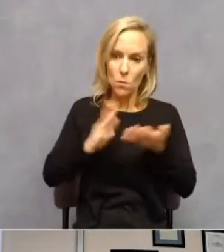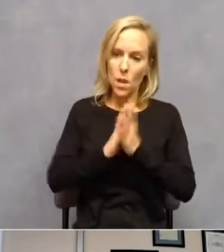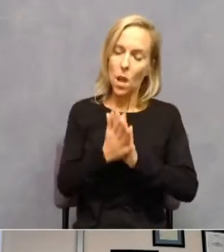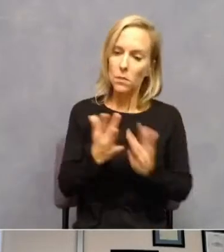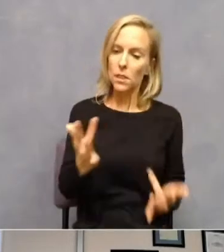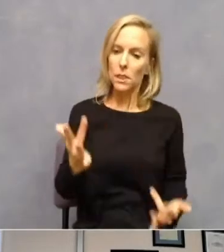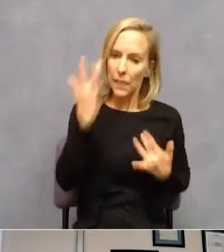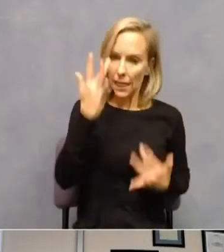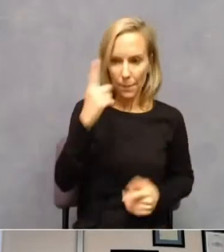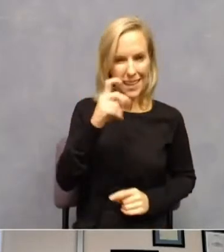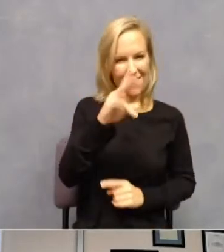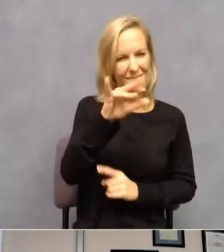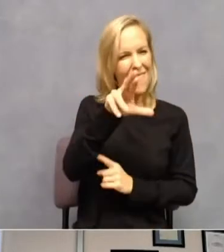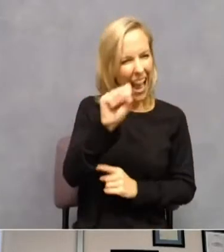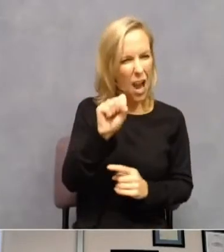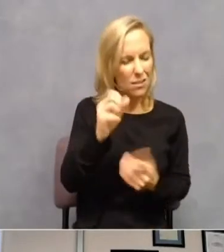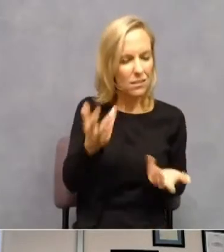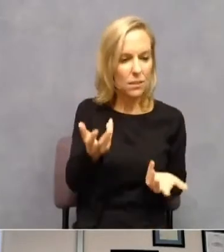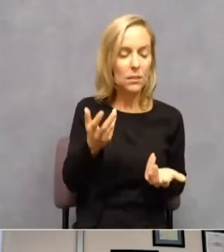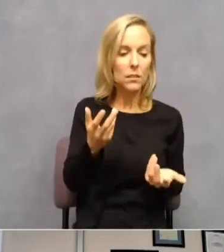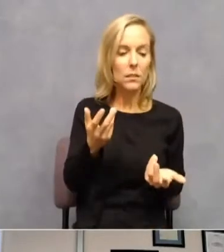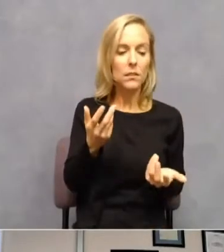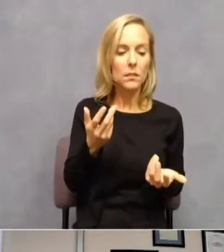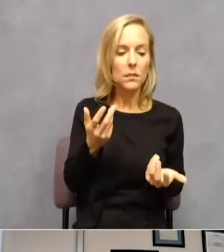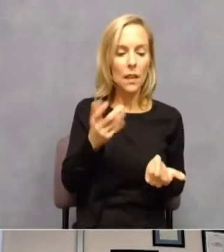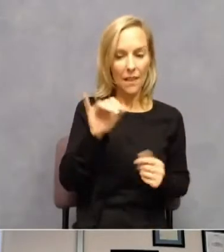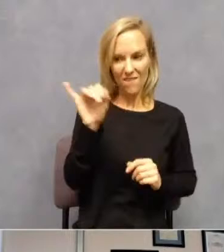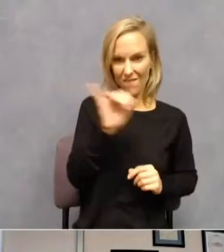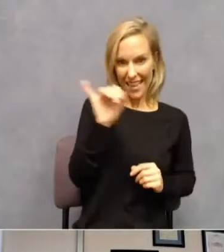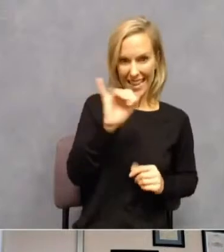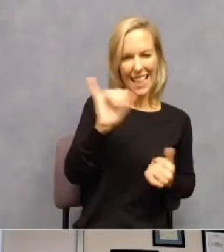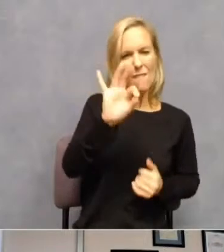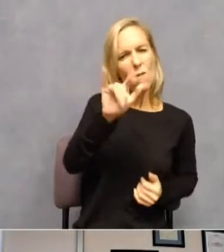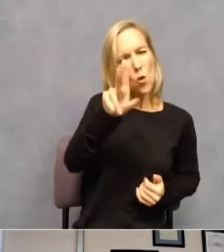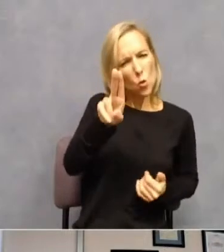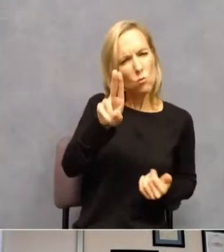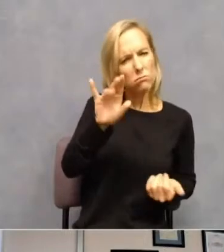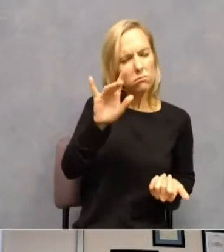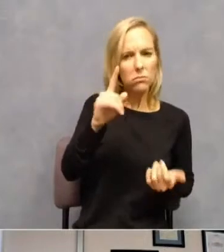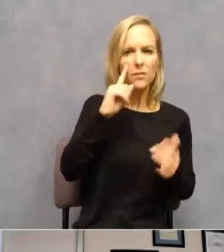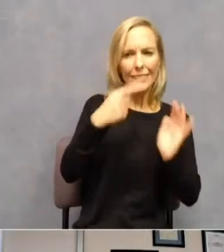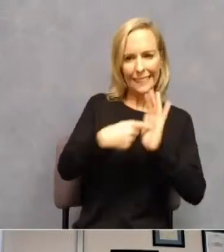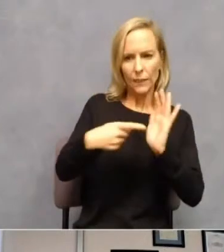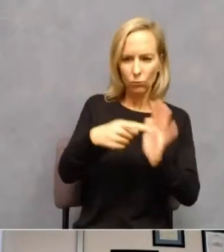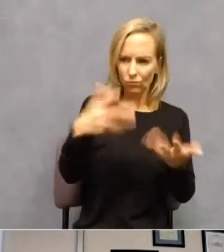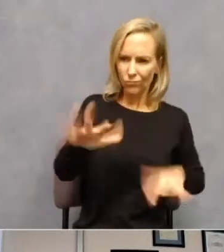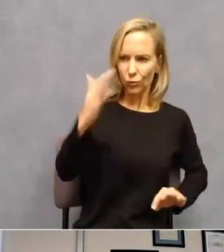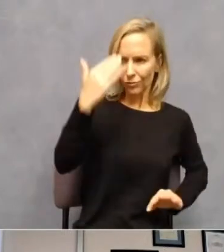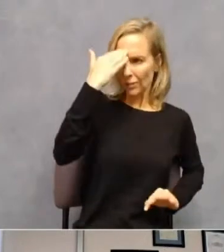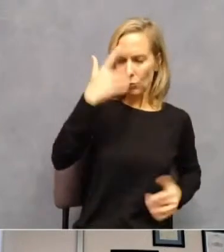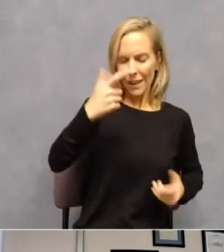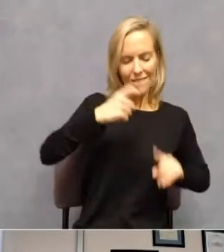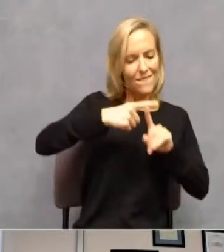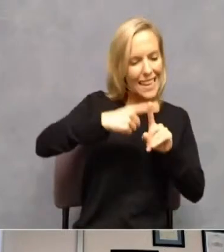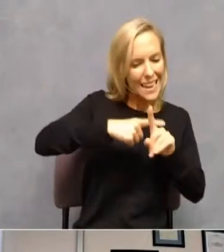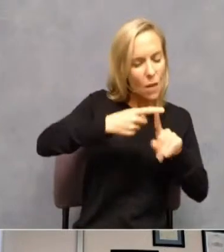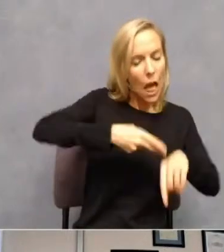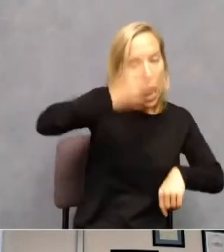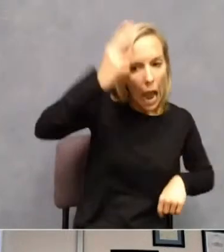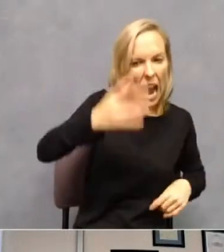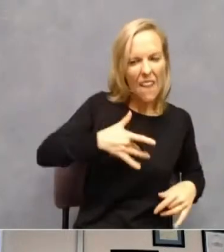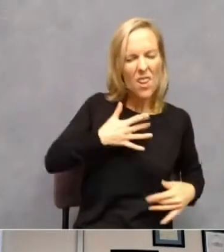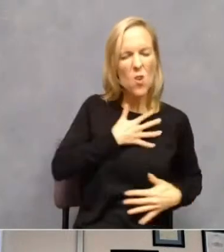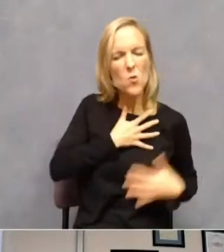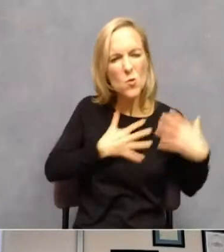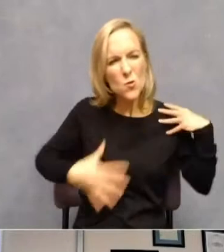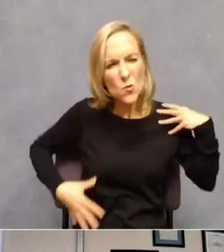virus. When you get an infection like the flu, you know that you can get a fever that's really high and feel achy and exhausted, and